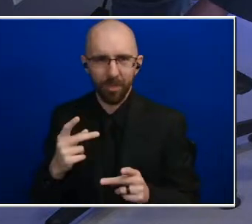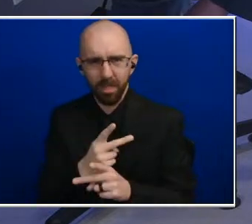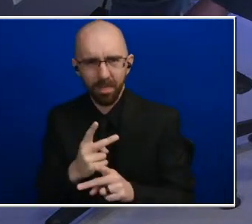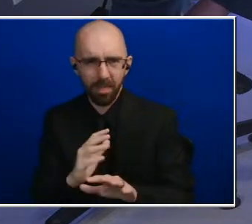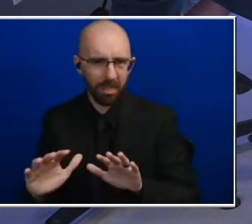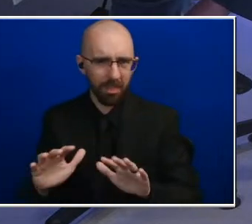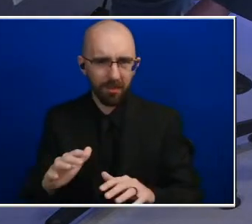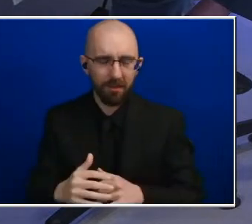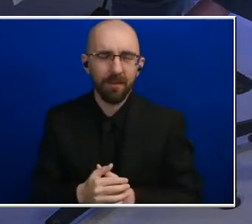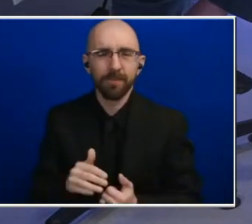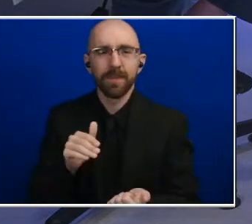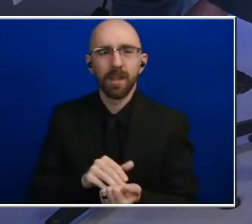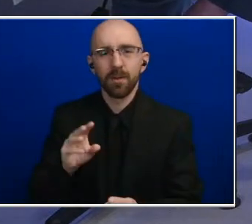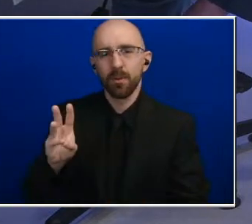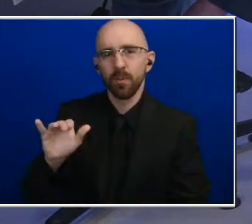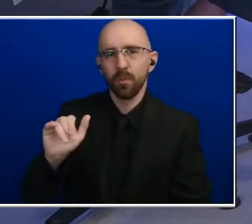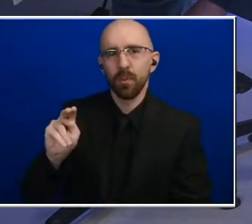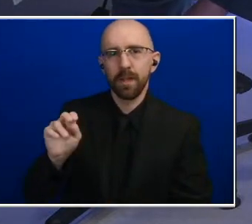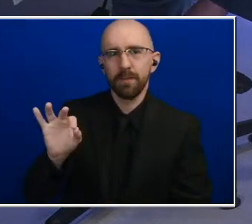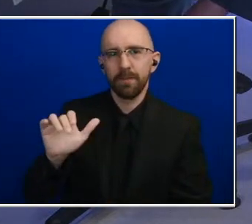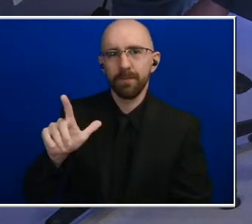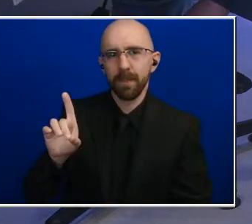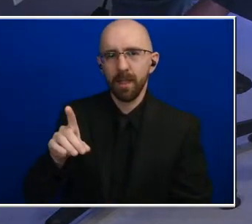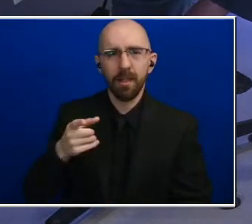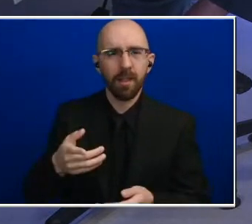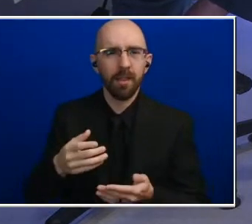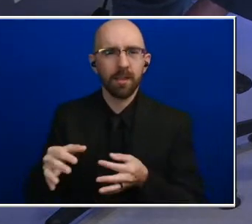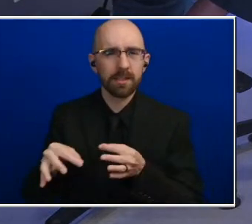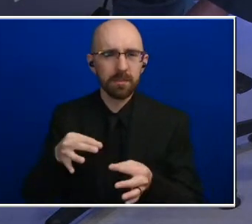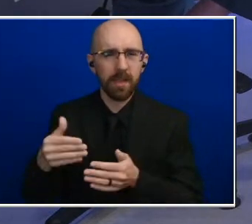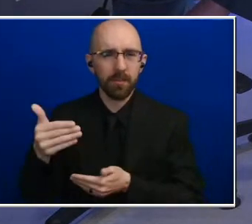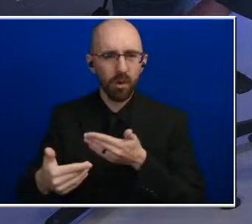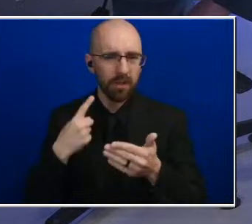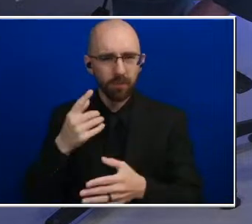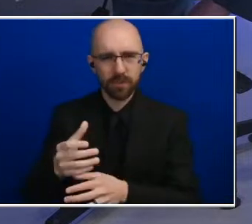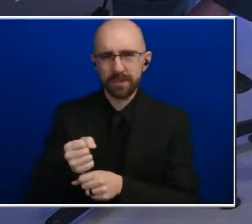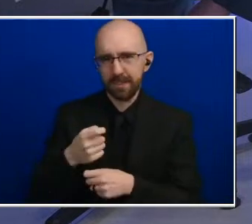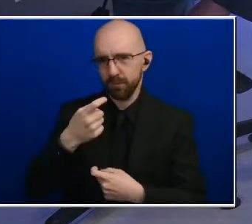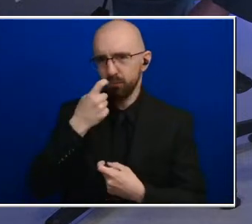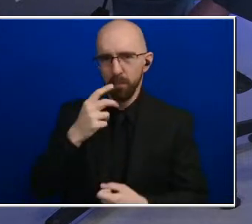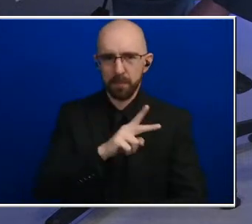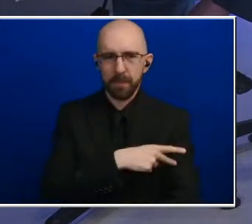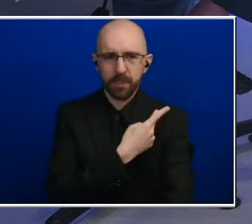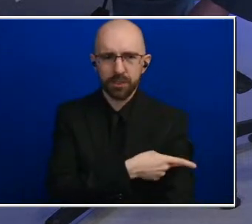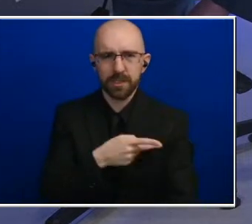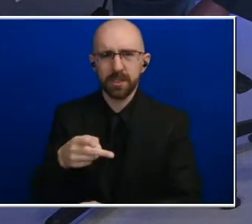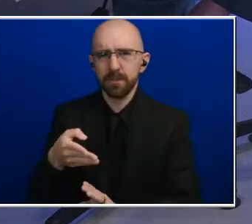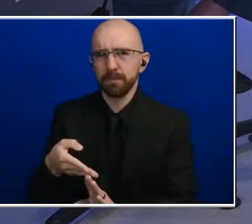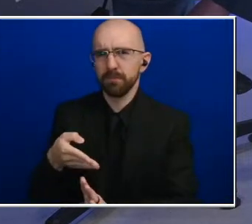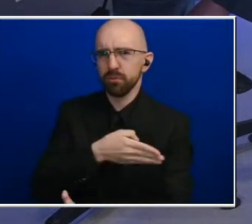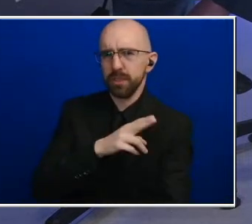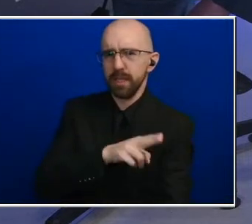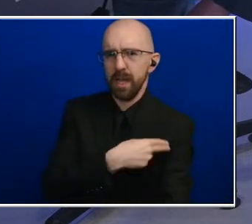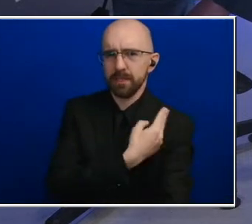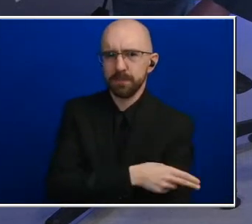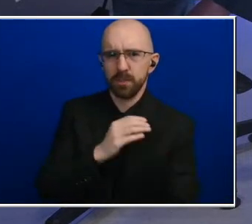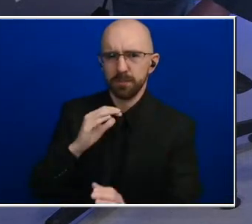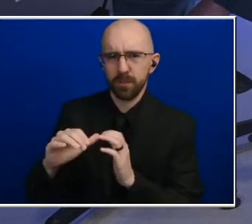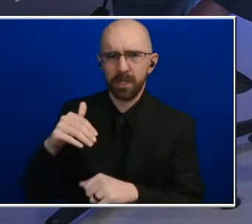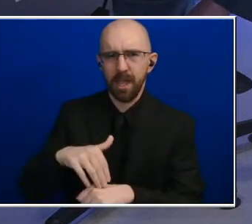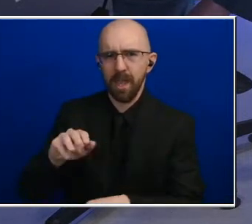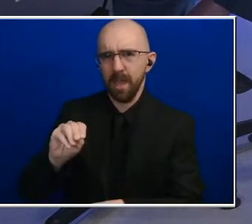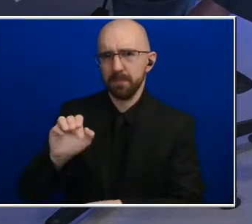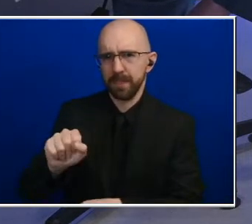help explain the process for receiving a trauma patient. Now, what is the pre-hospital communication with EMS like? Because there's a lot that goes into